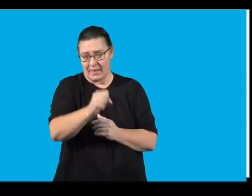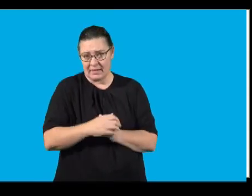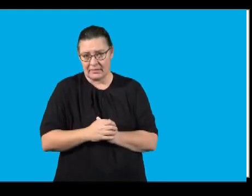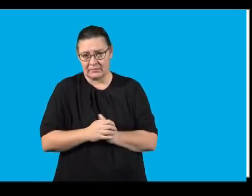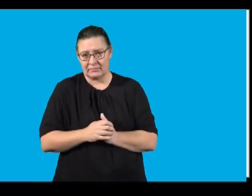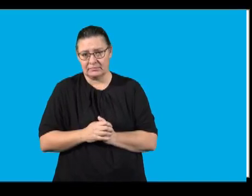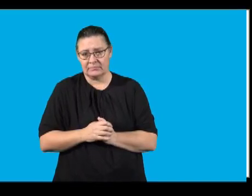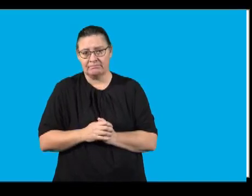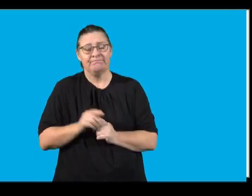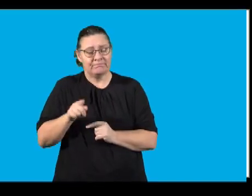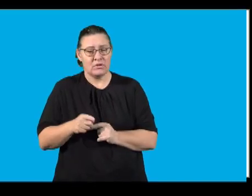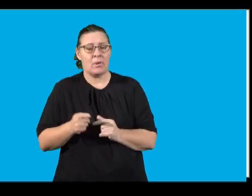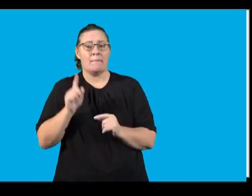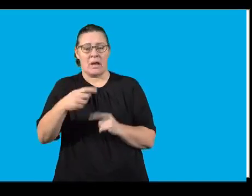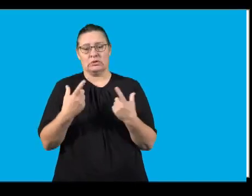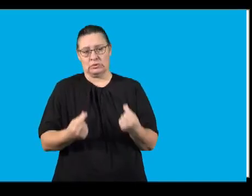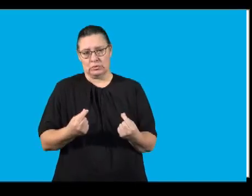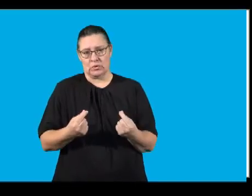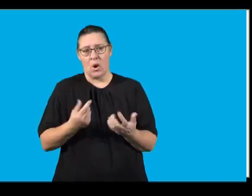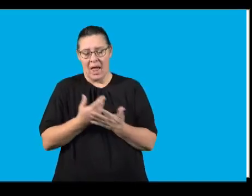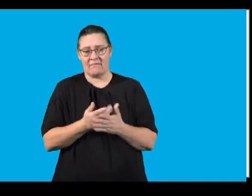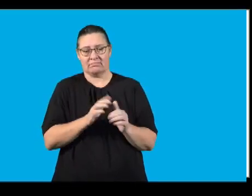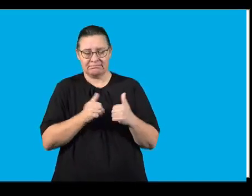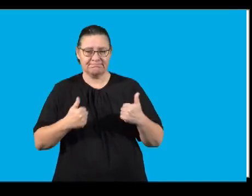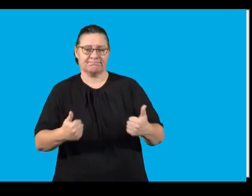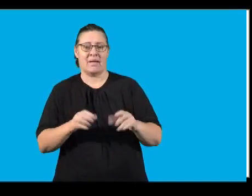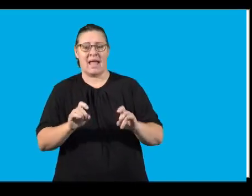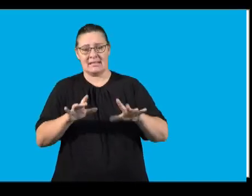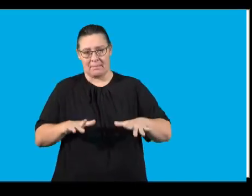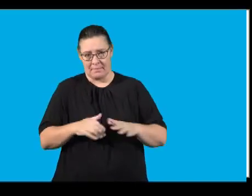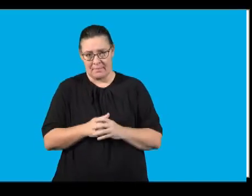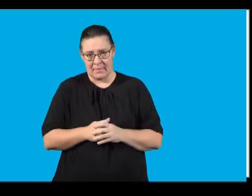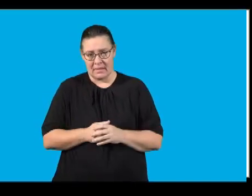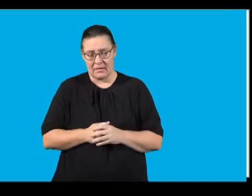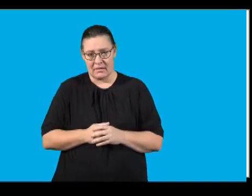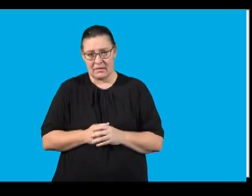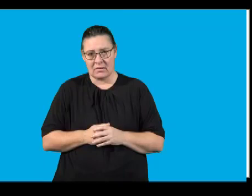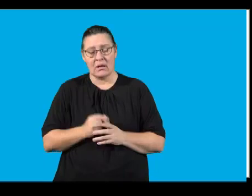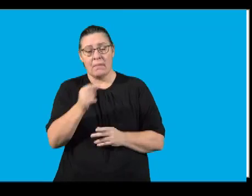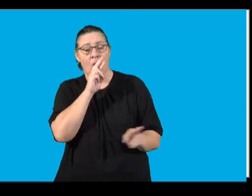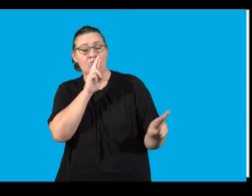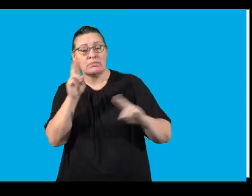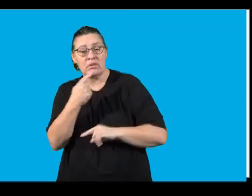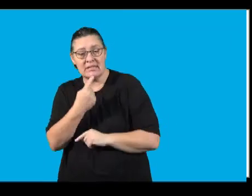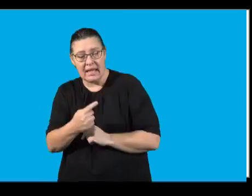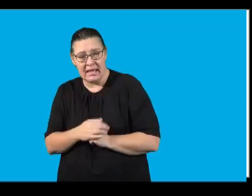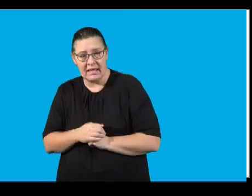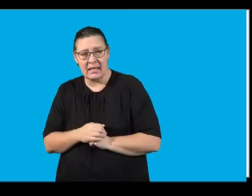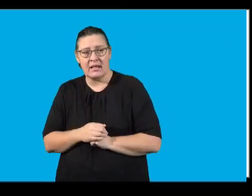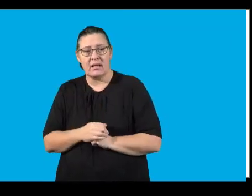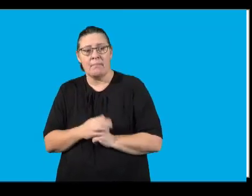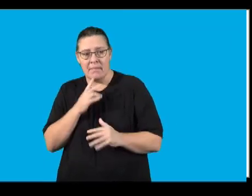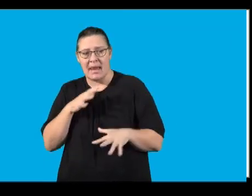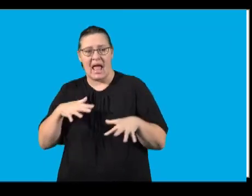So remember, that's what you have to do when you're sitting in an exam setting. And in this case, our response says